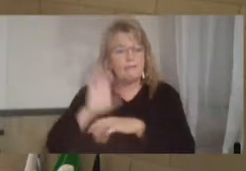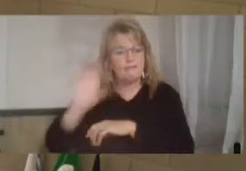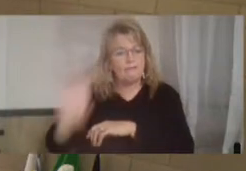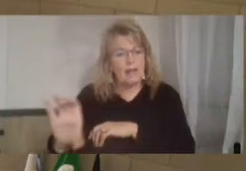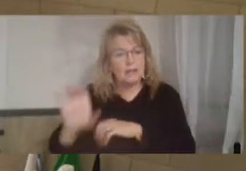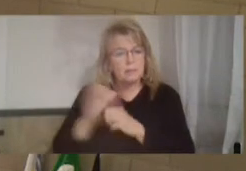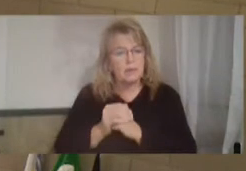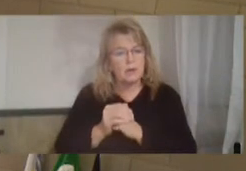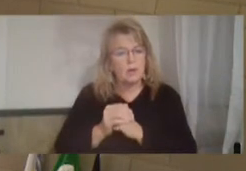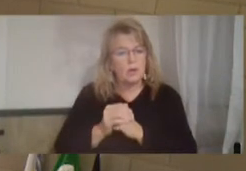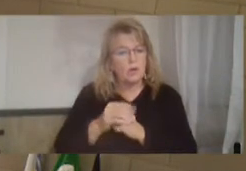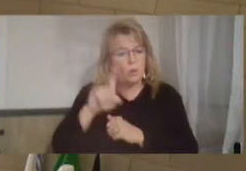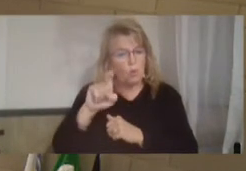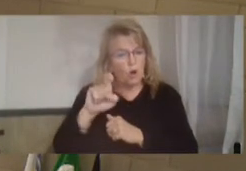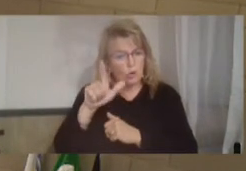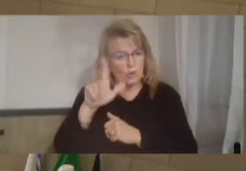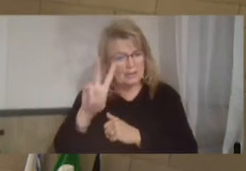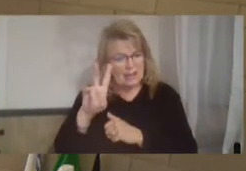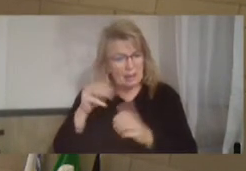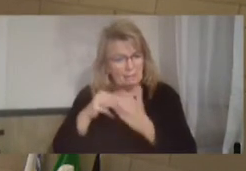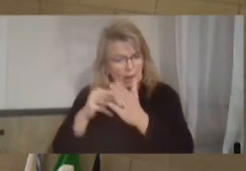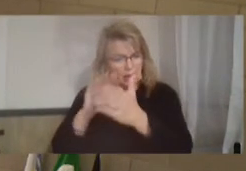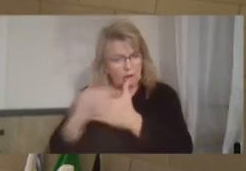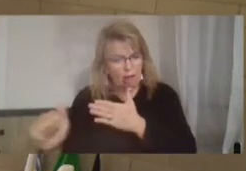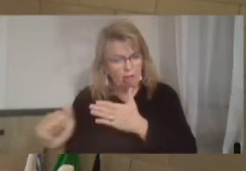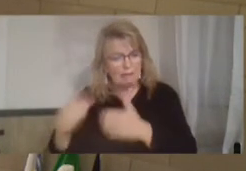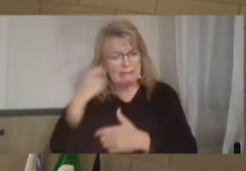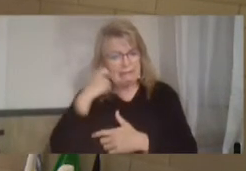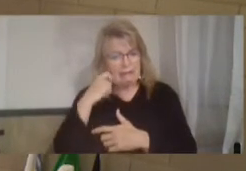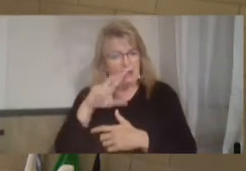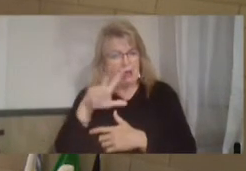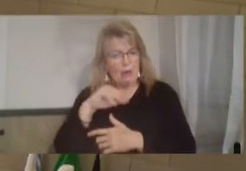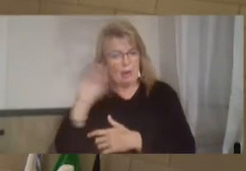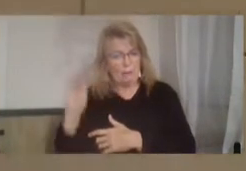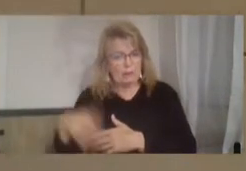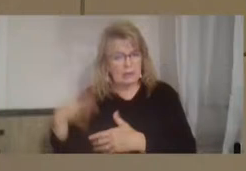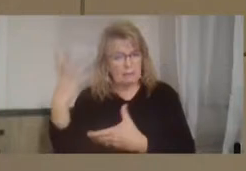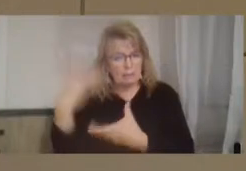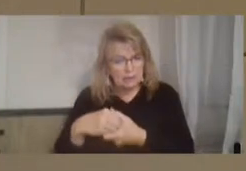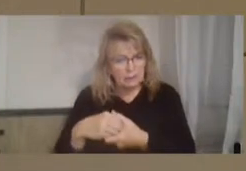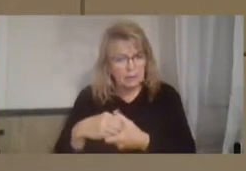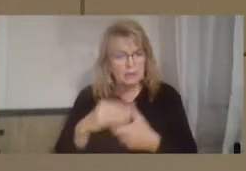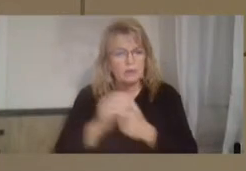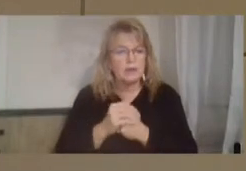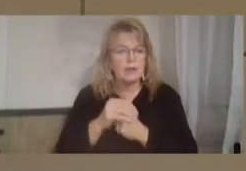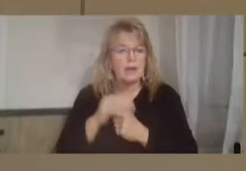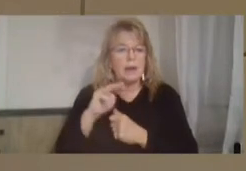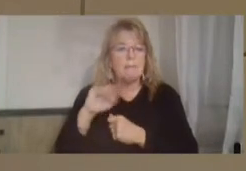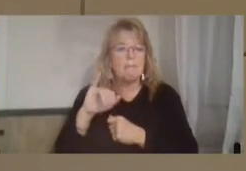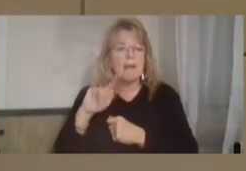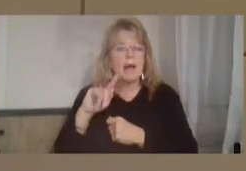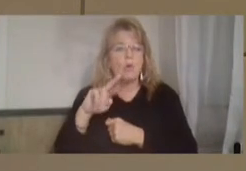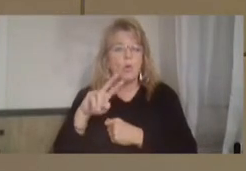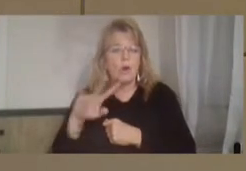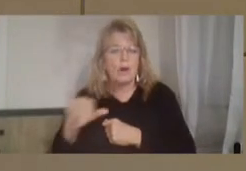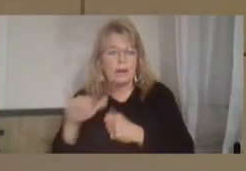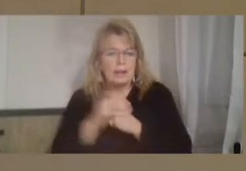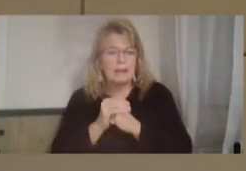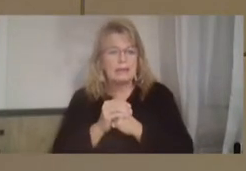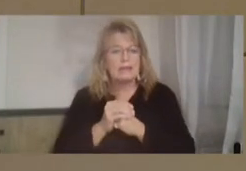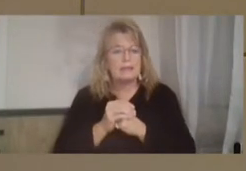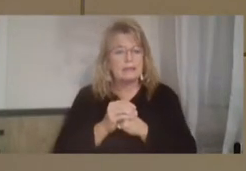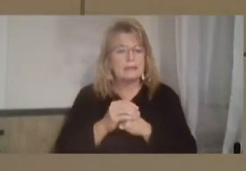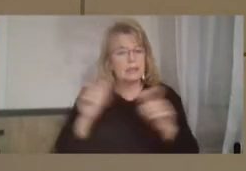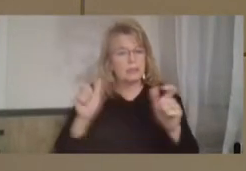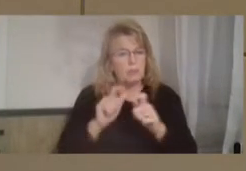and Councilmember Wadlington touched on it, 30% participation for minority and small business. So thumbs up for me. Ms.